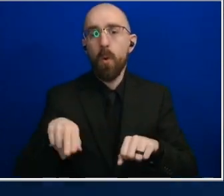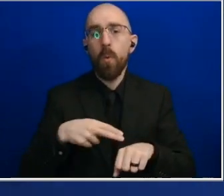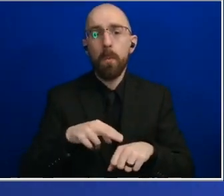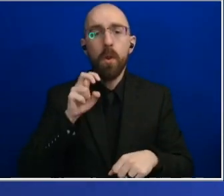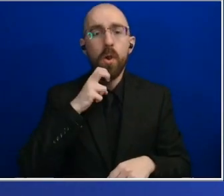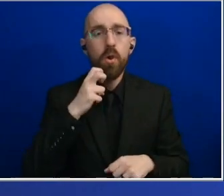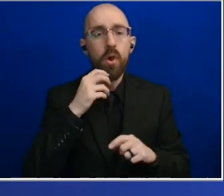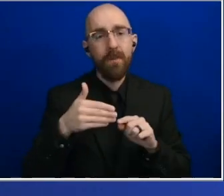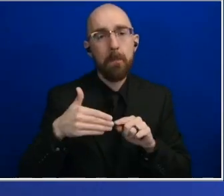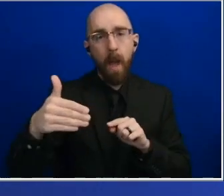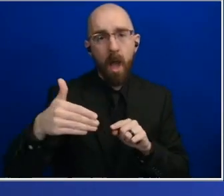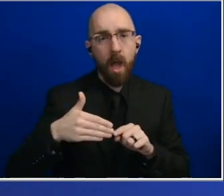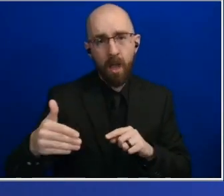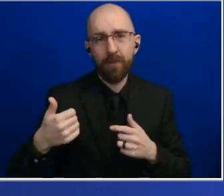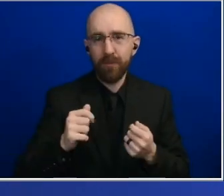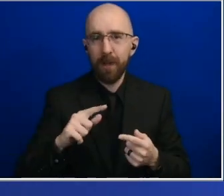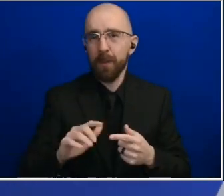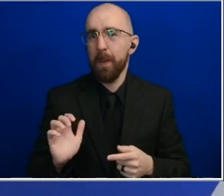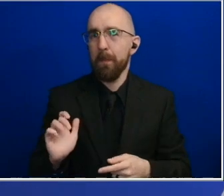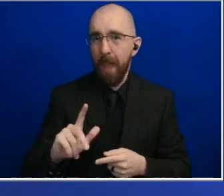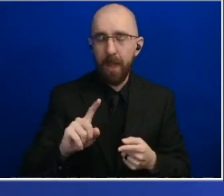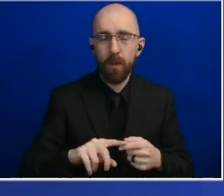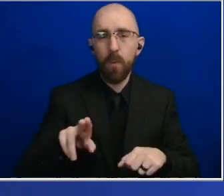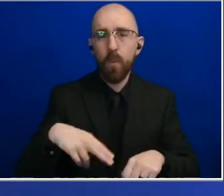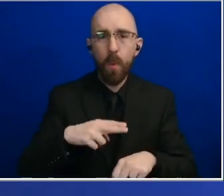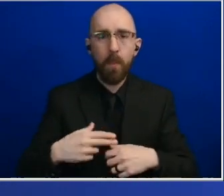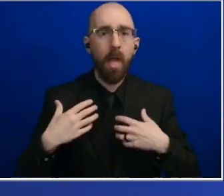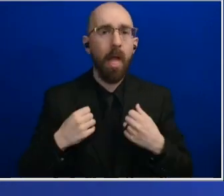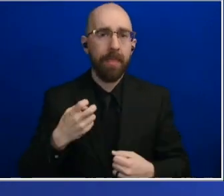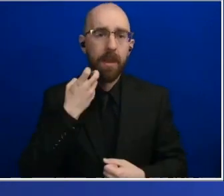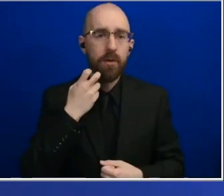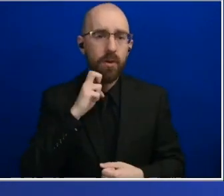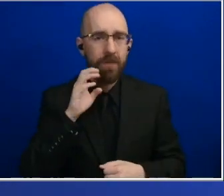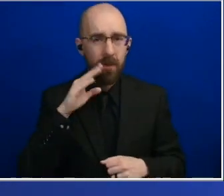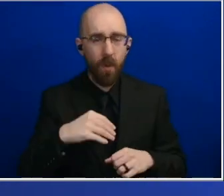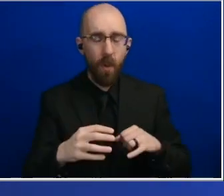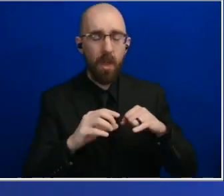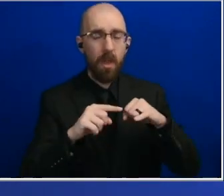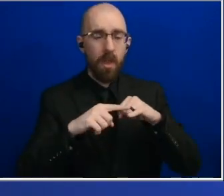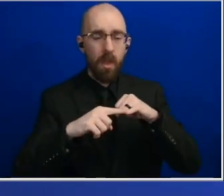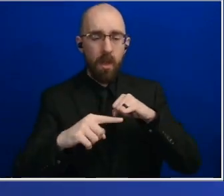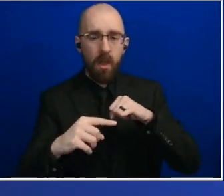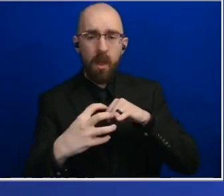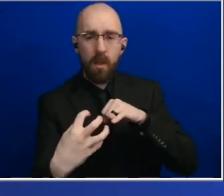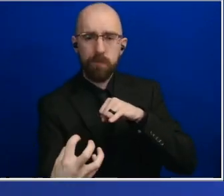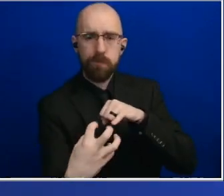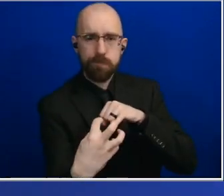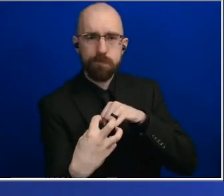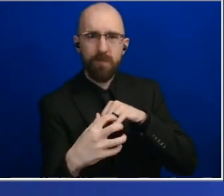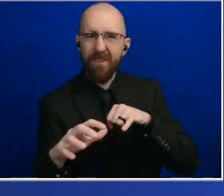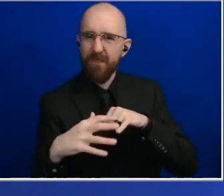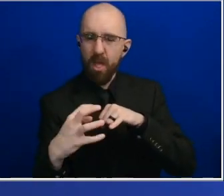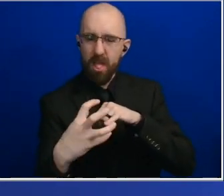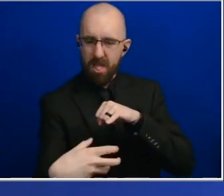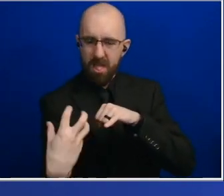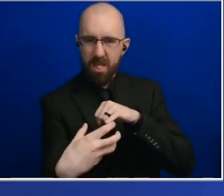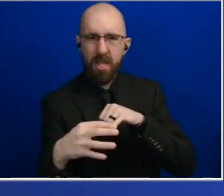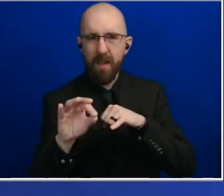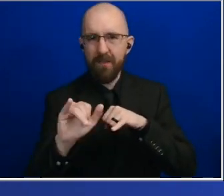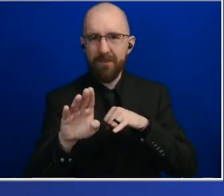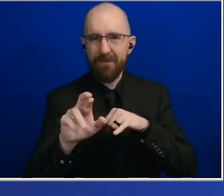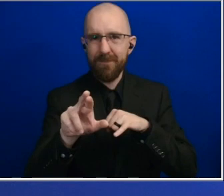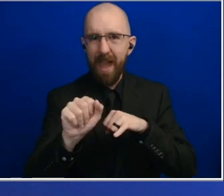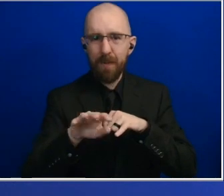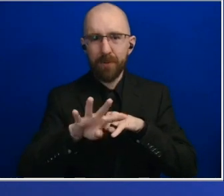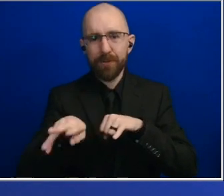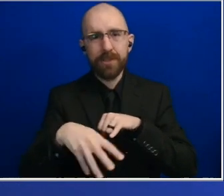trying to get back, is to the normal healthy nerve, because we know the end of the nerve has been trying to regenerate, and it's just full of all these nerve fibers that are really quite confused